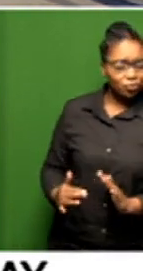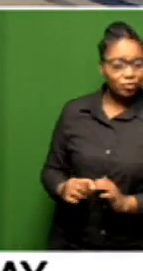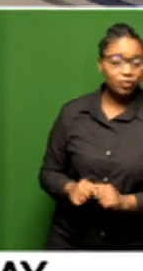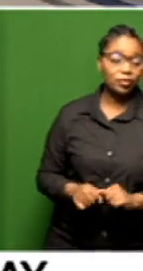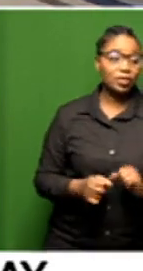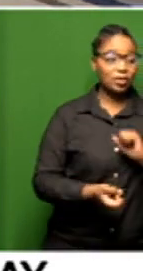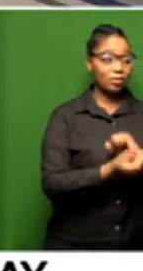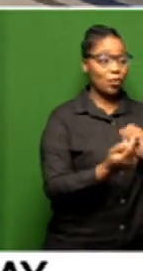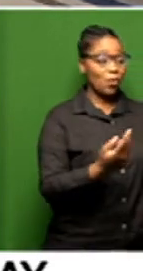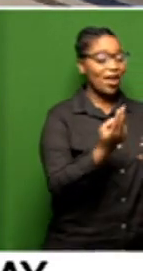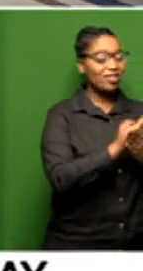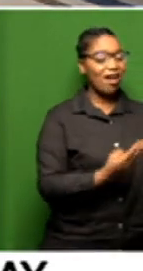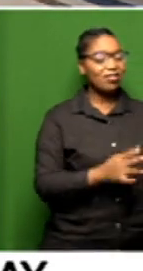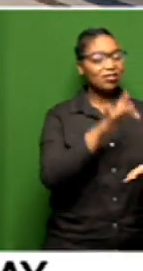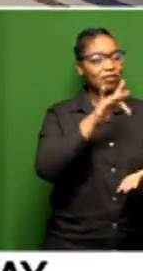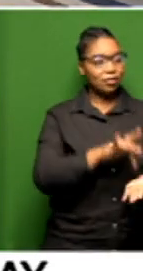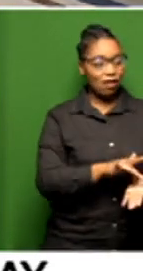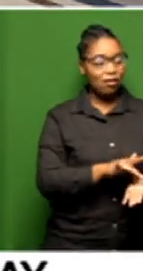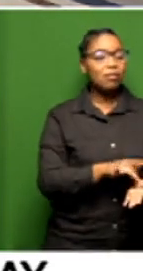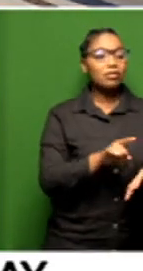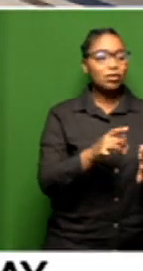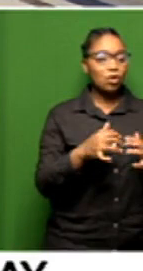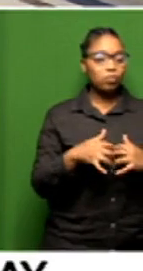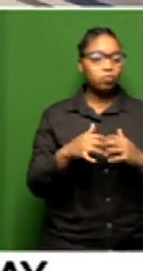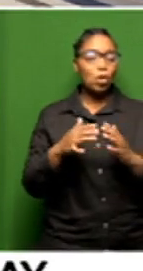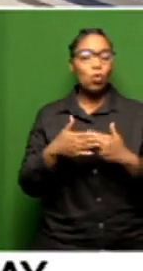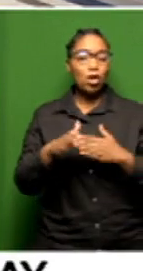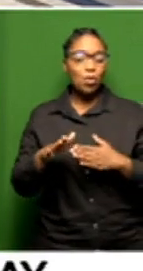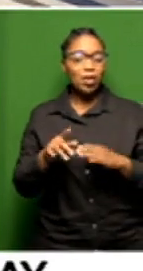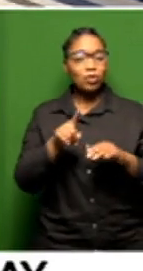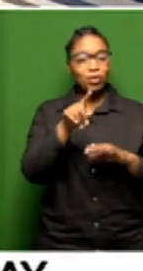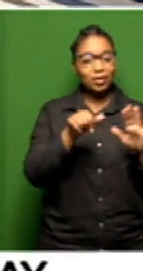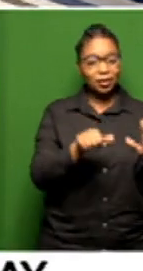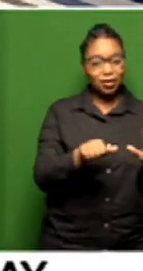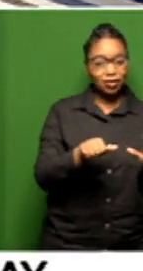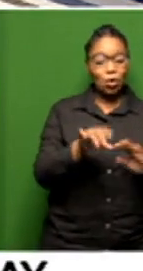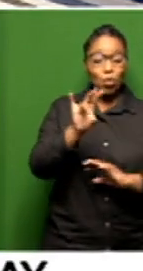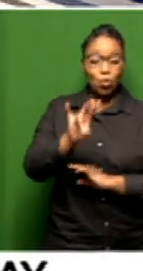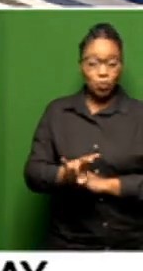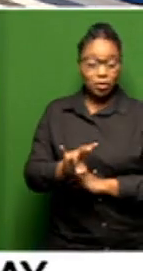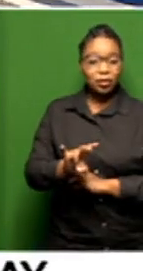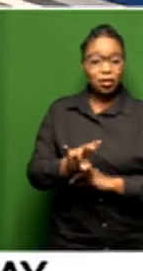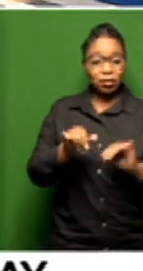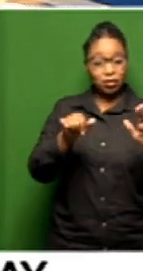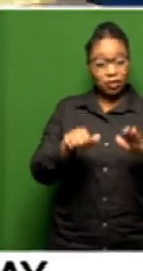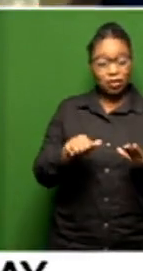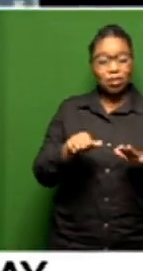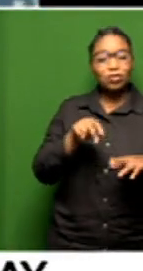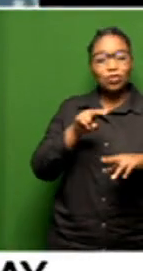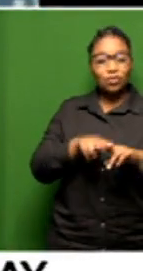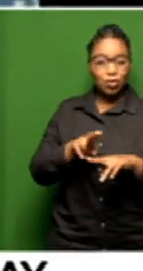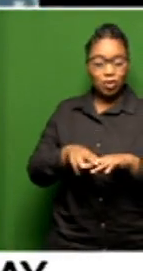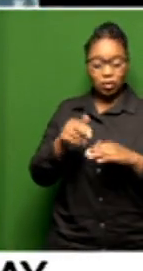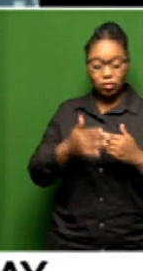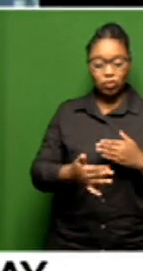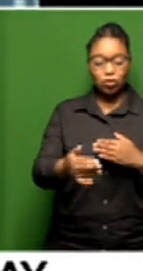staged at the Arts Center. It opens on the 16th, Wednesday, 16th of February, and it will run until